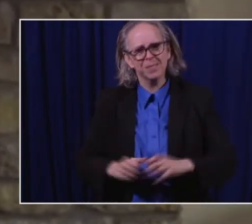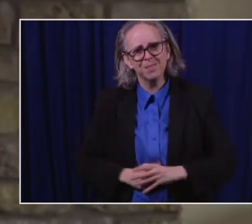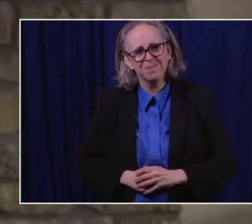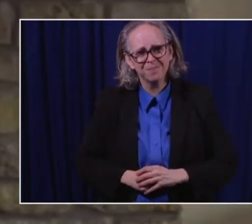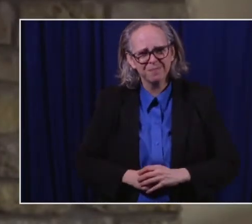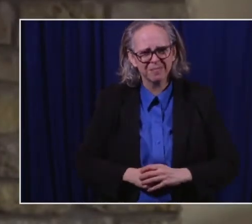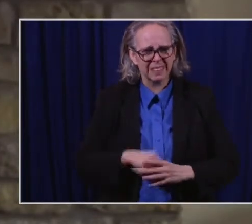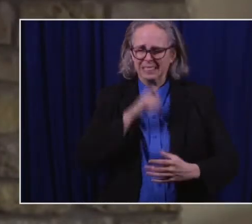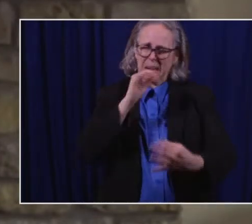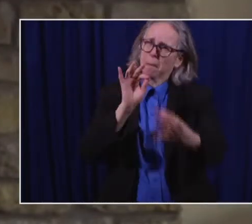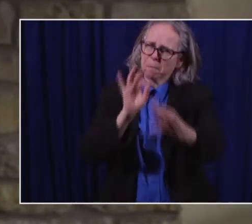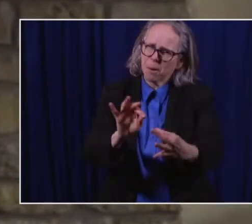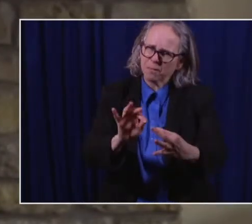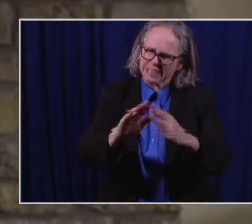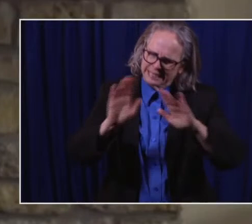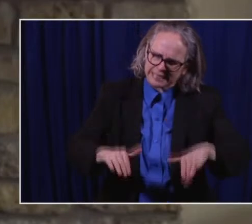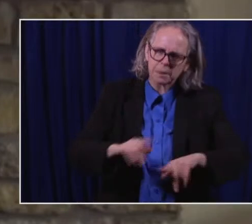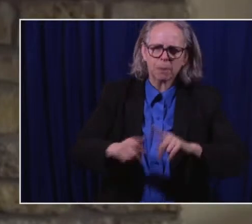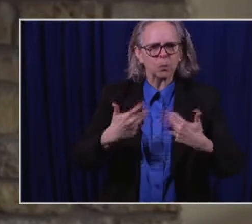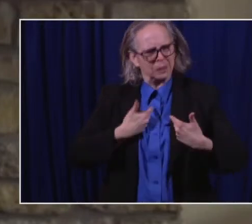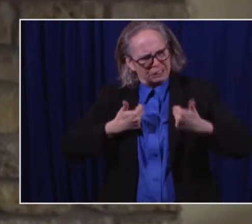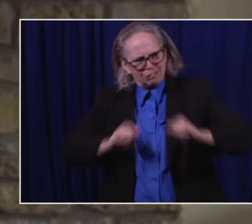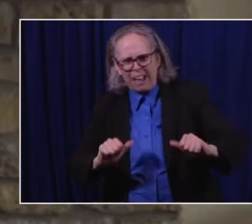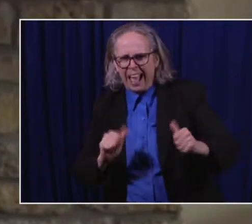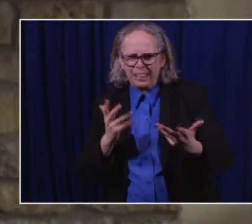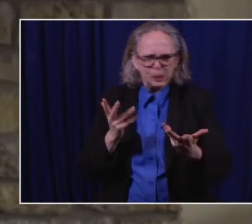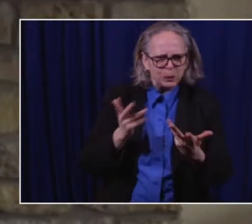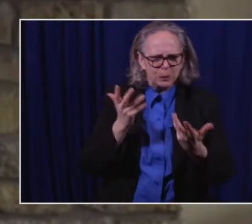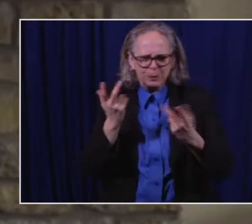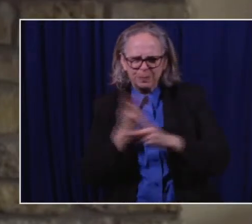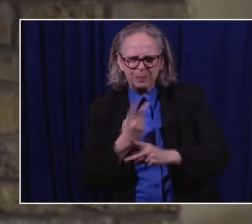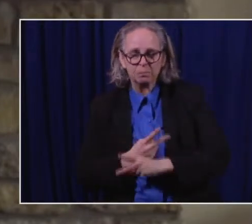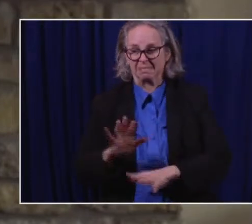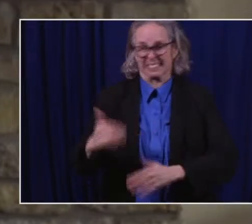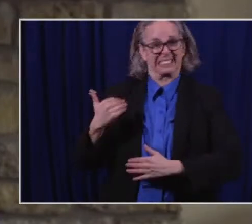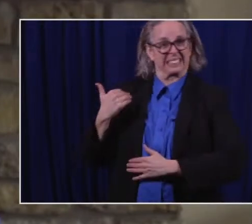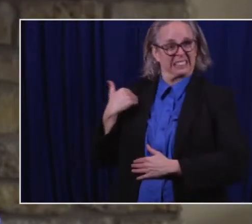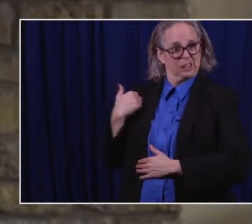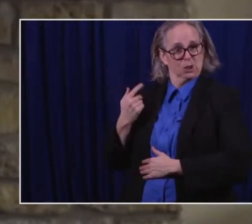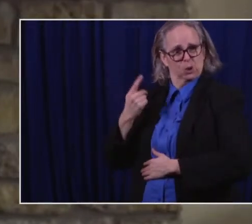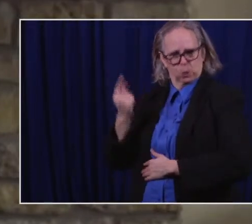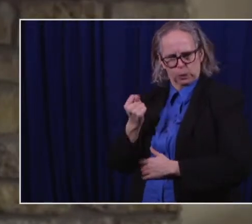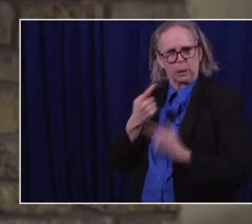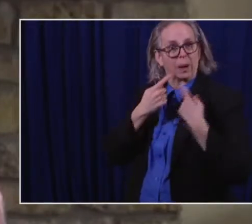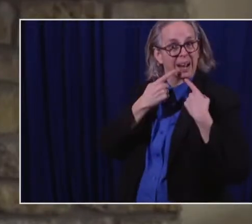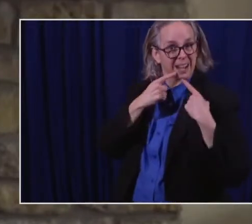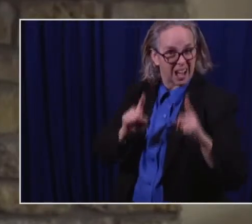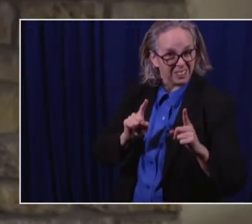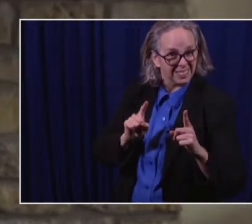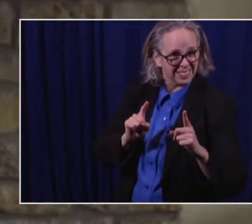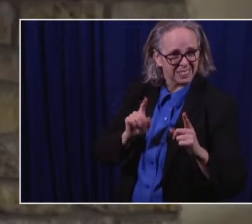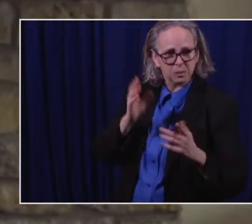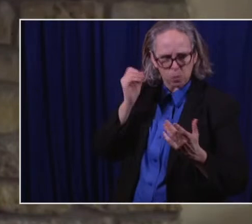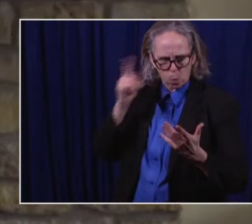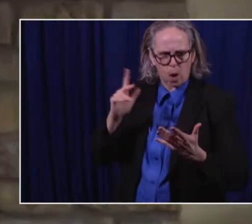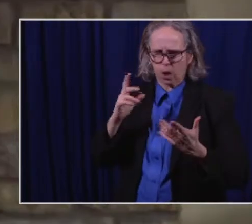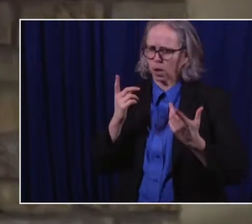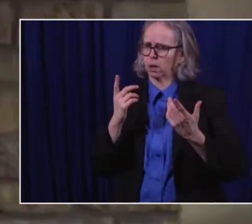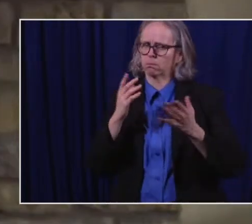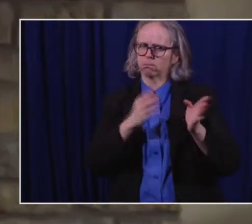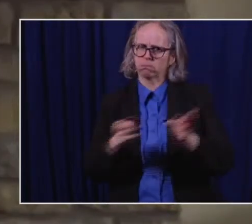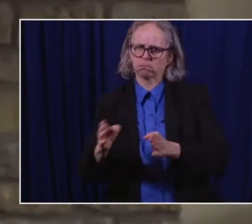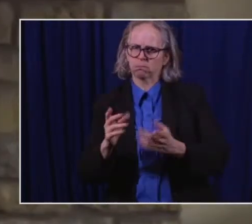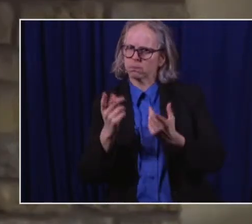said, we announced it Tuesday. One of the things that we're going to be doing, and these are people who, sometimes they're in high